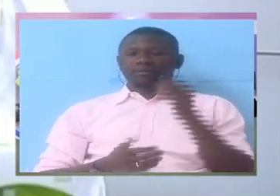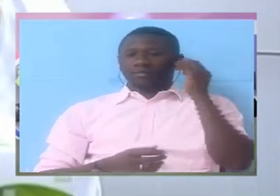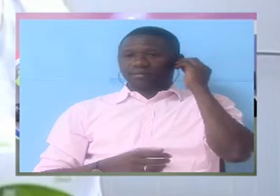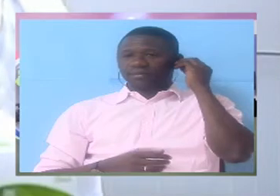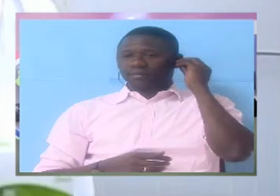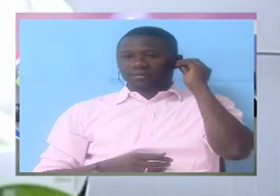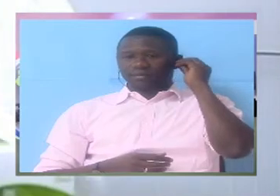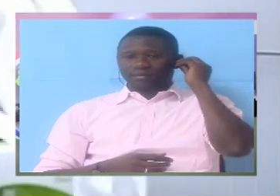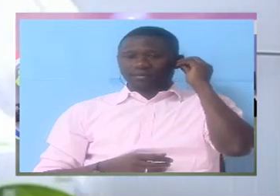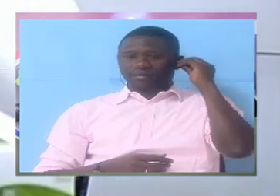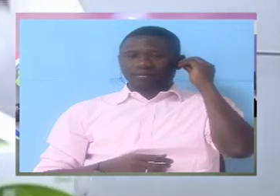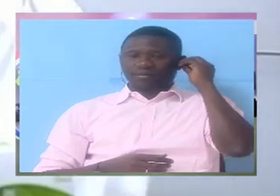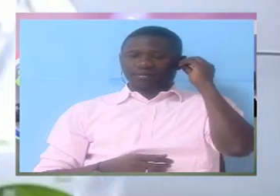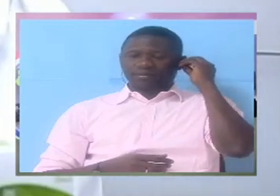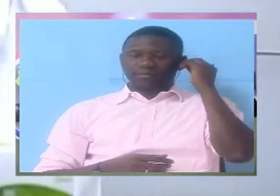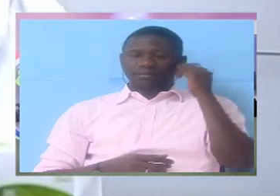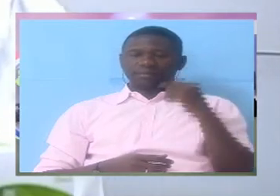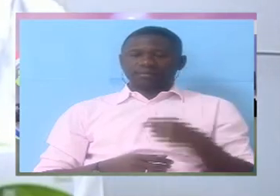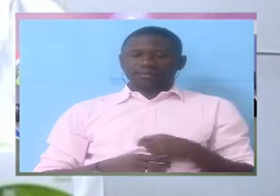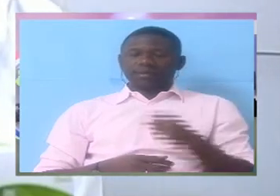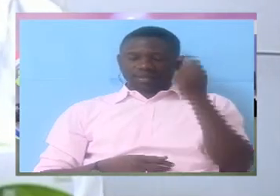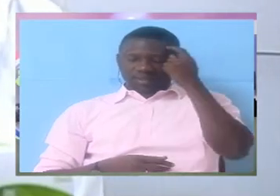this vicinity area.